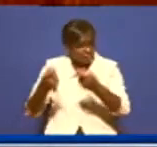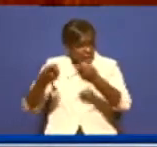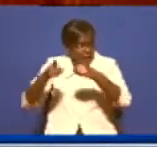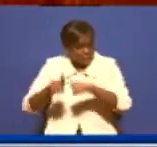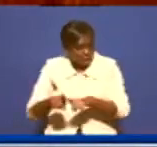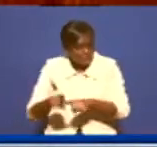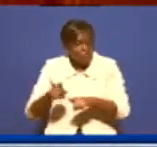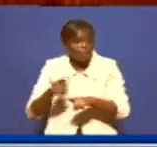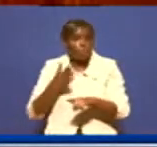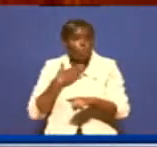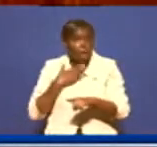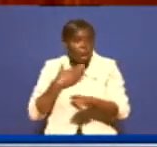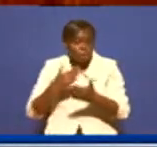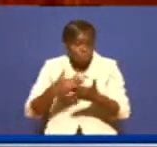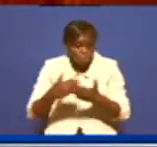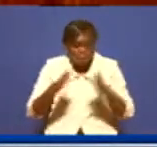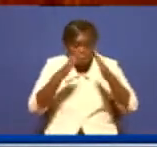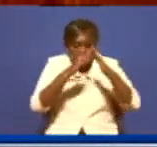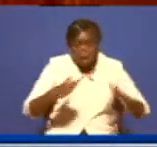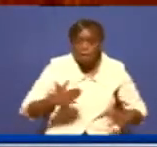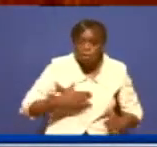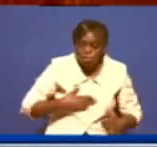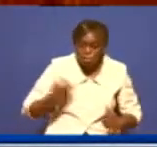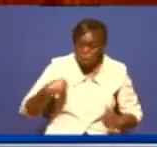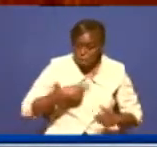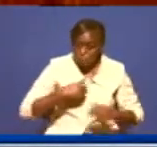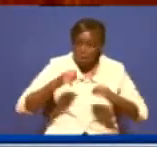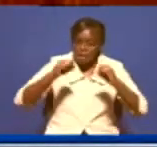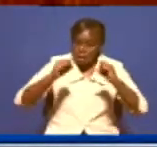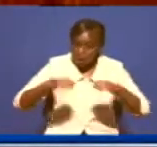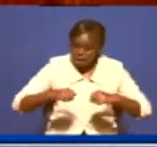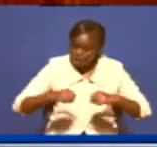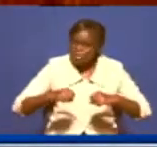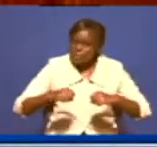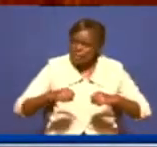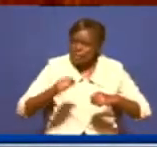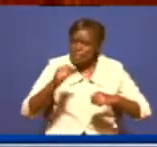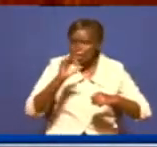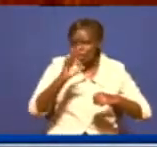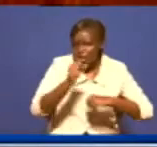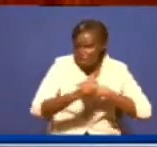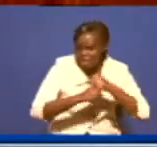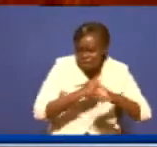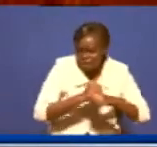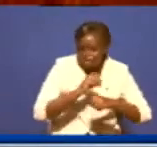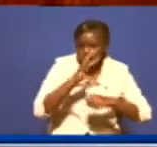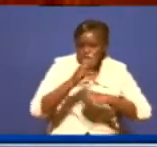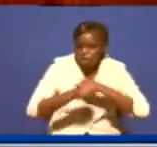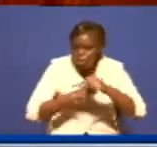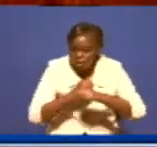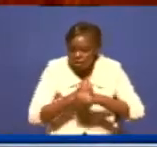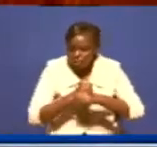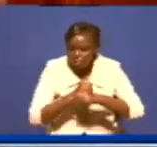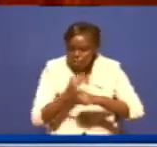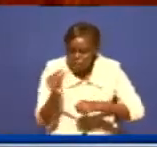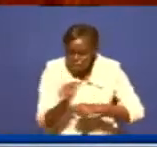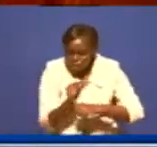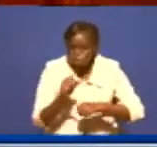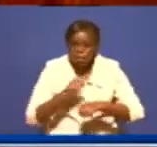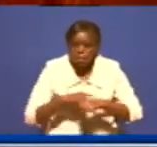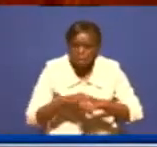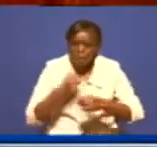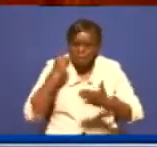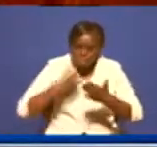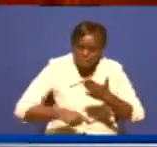my premise, we agree that it's for a period of time, 3 years, and within those 3 years, I'm going to charge you